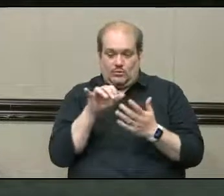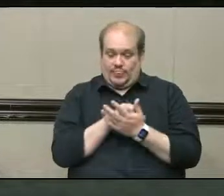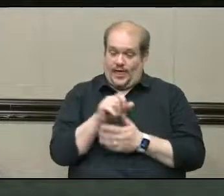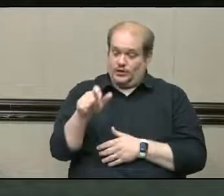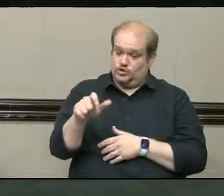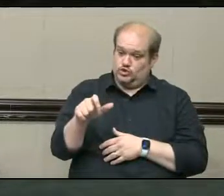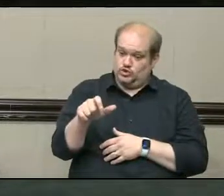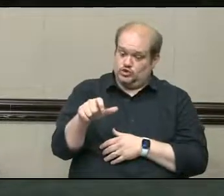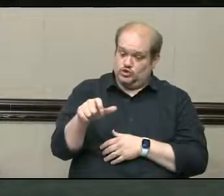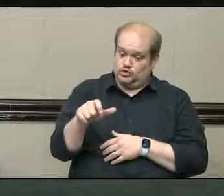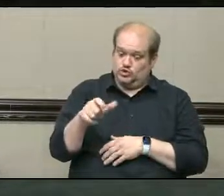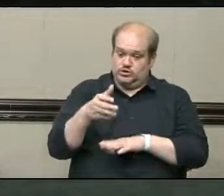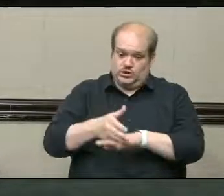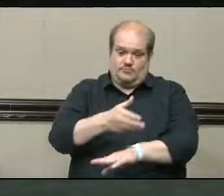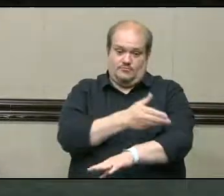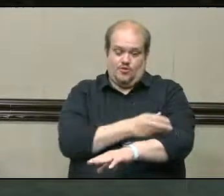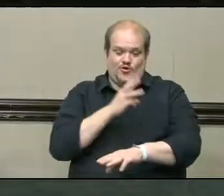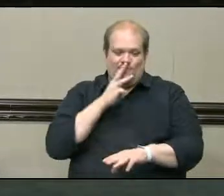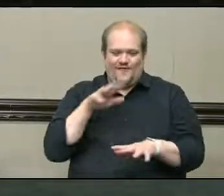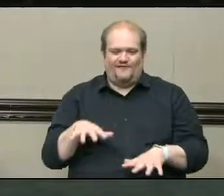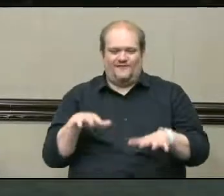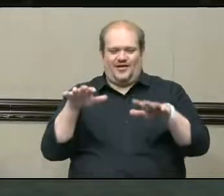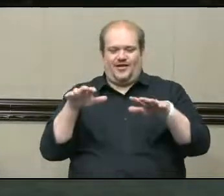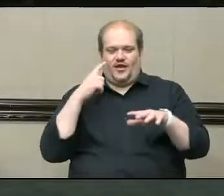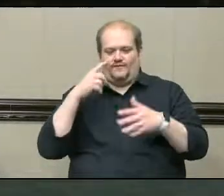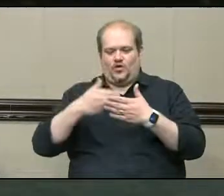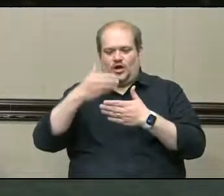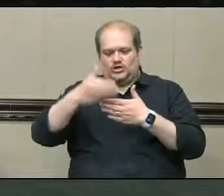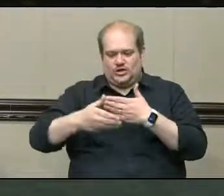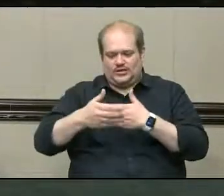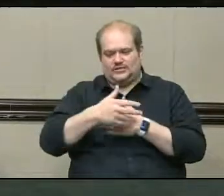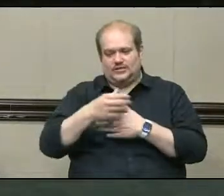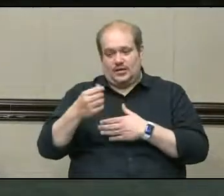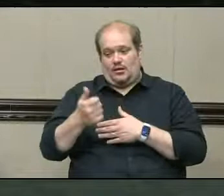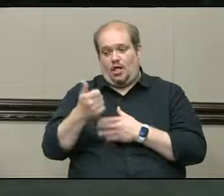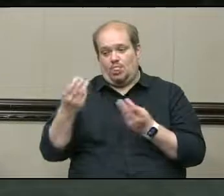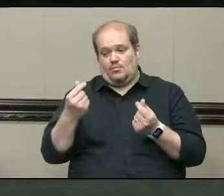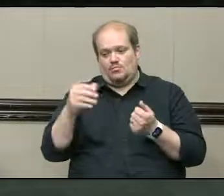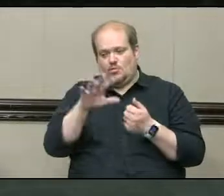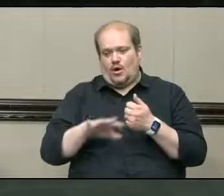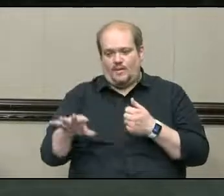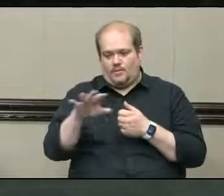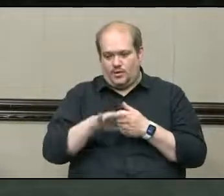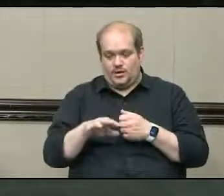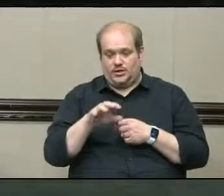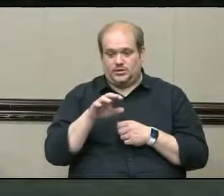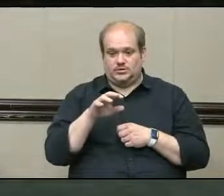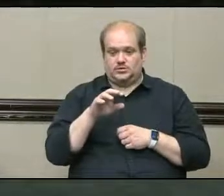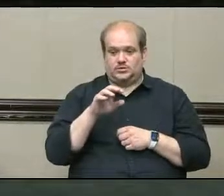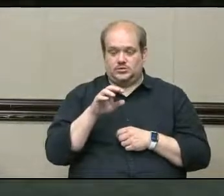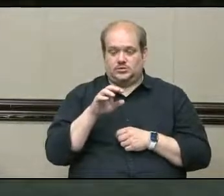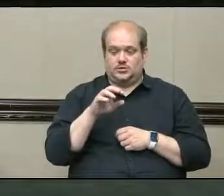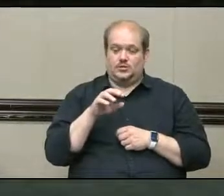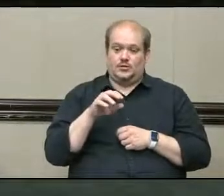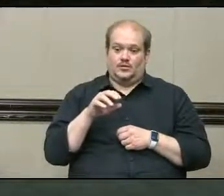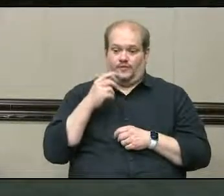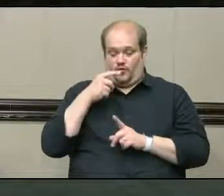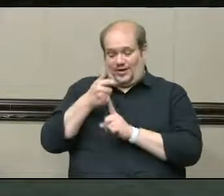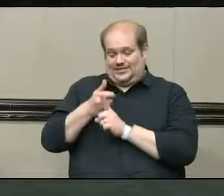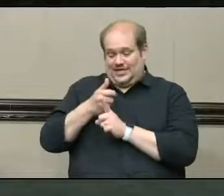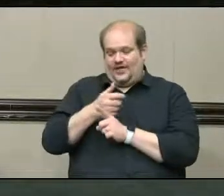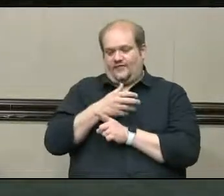should improve flooding for adjacent or other properties, both their own and those adjacent or